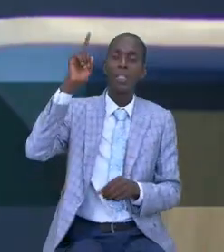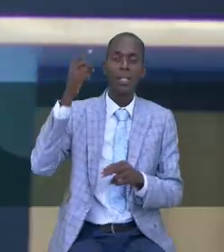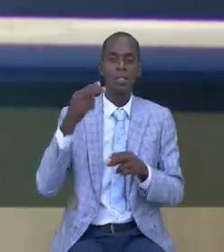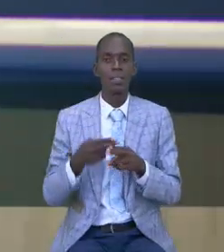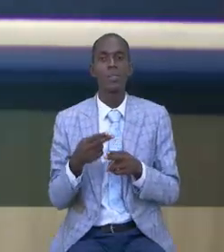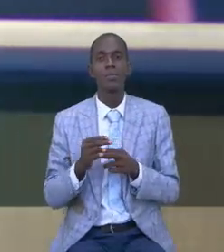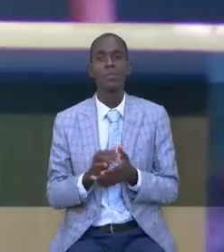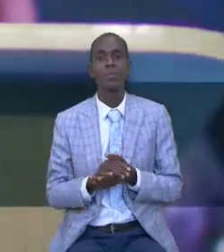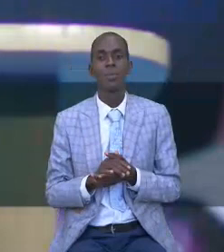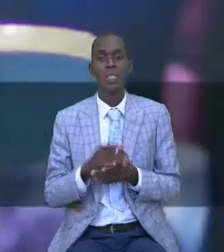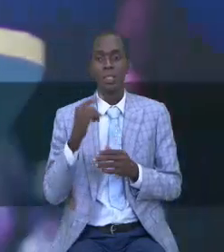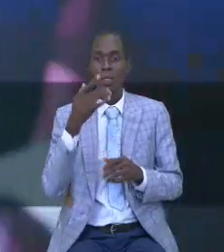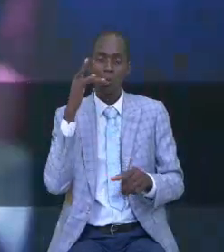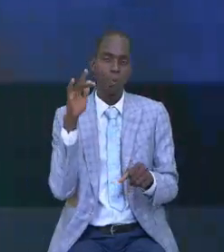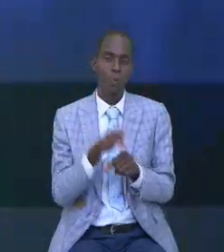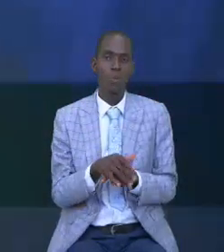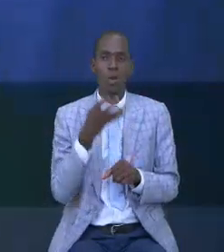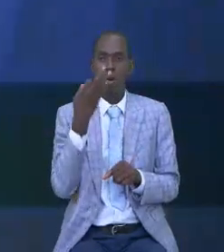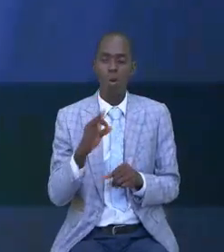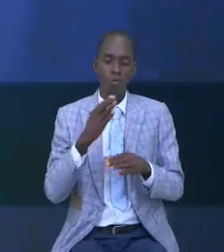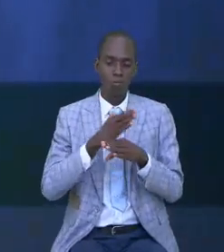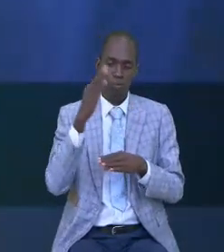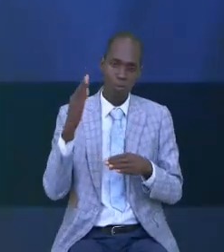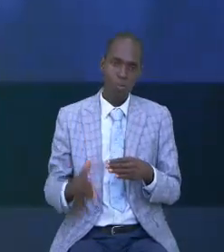name. The promise of total